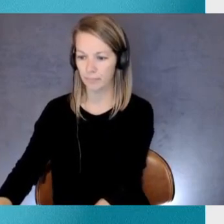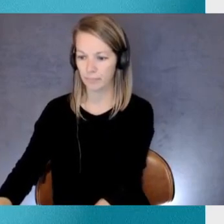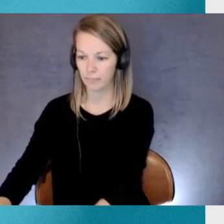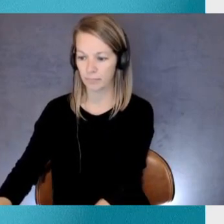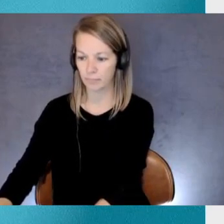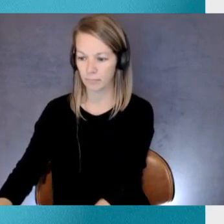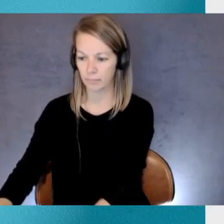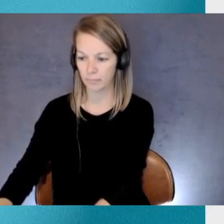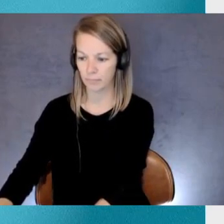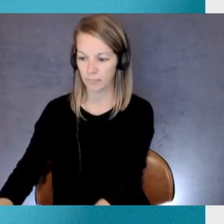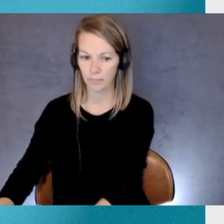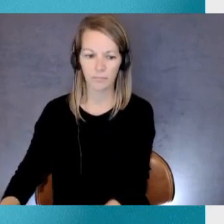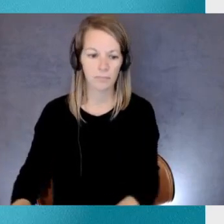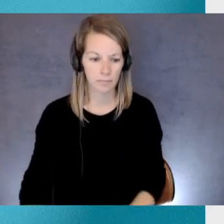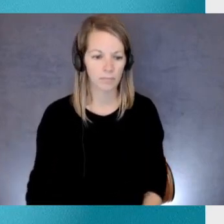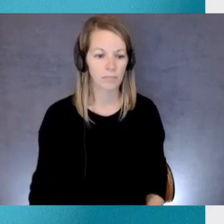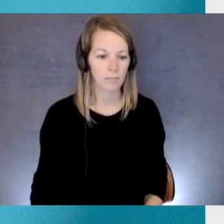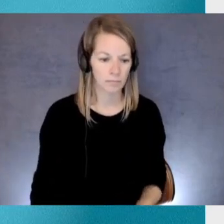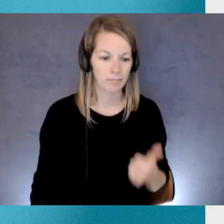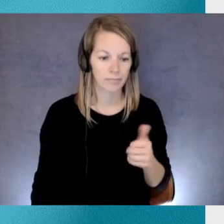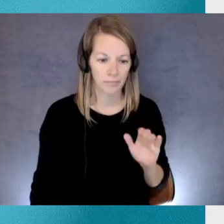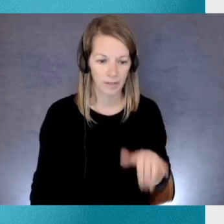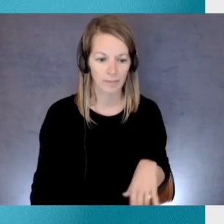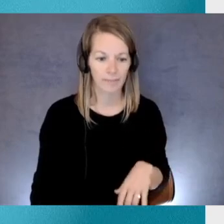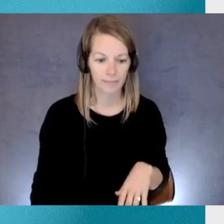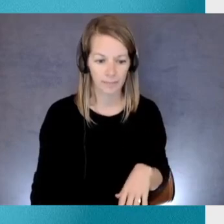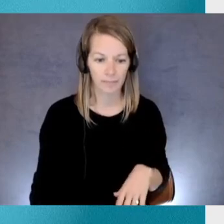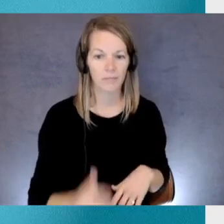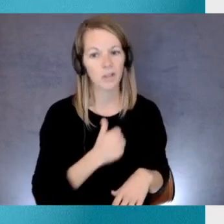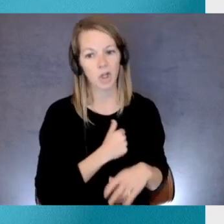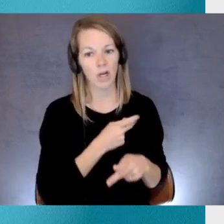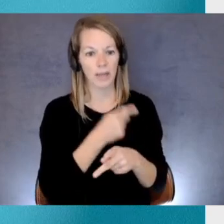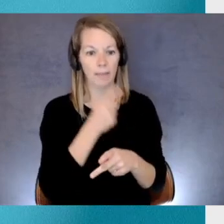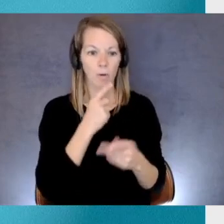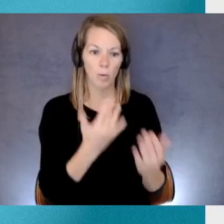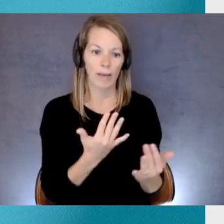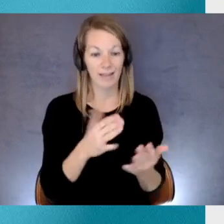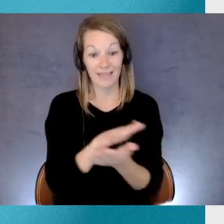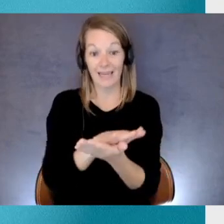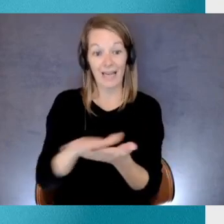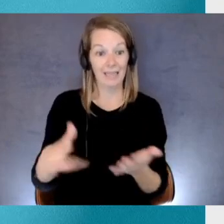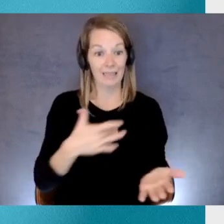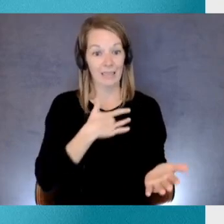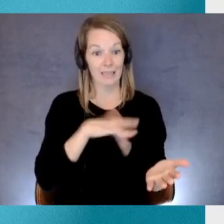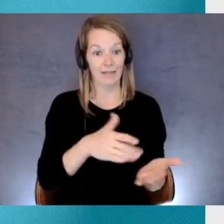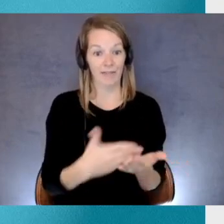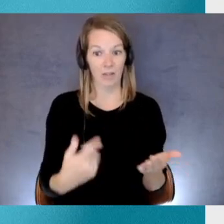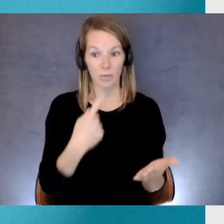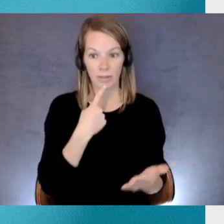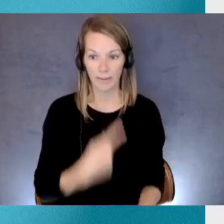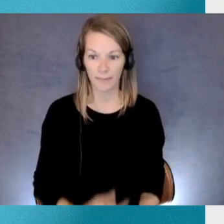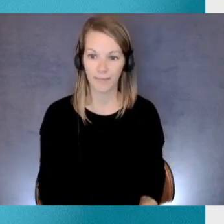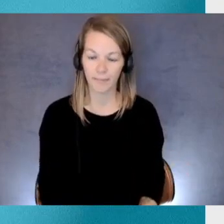Nice. Sorry to keep you waiting so long. Thank you, Sarah. That's great. Yes, absolutely. That's a very nice and sensitive thing to say. Yeah.